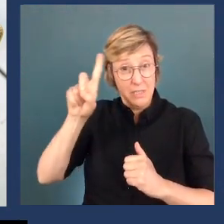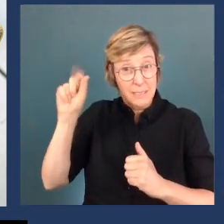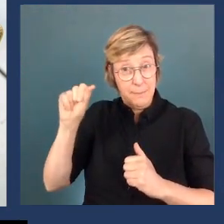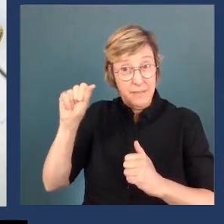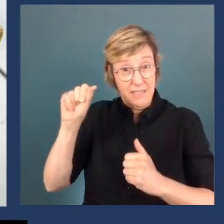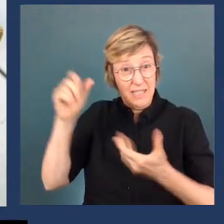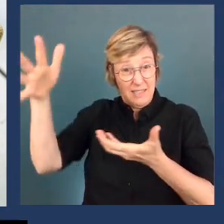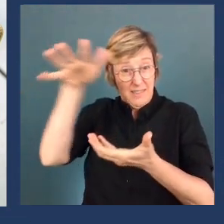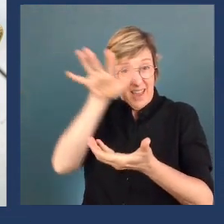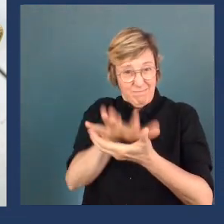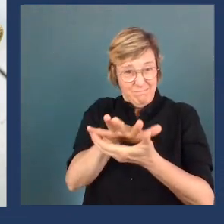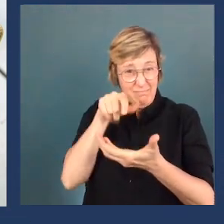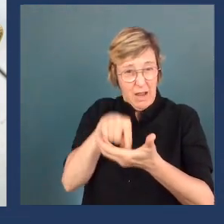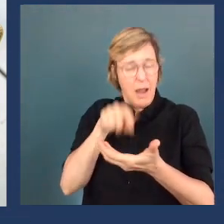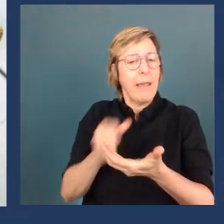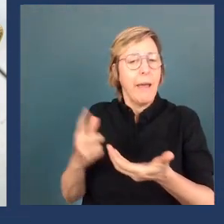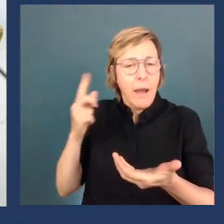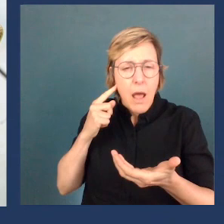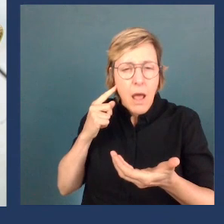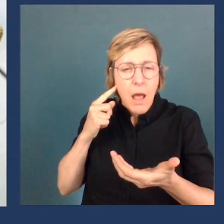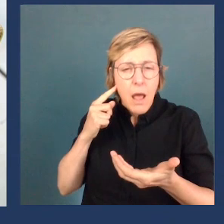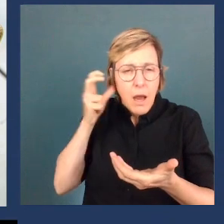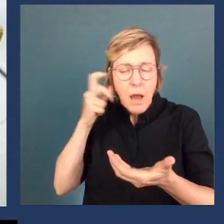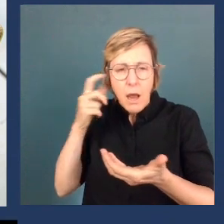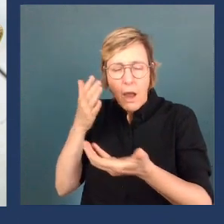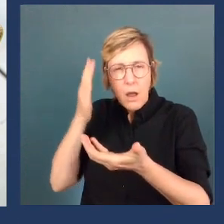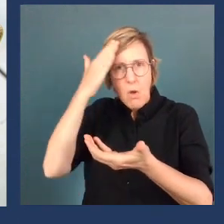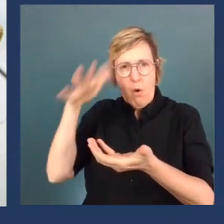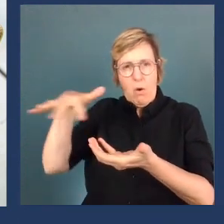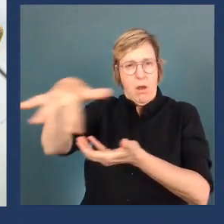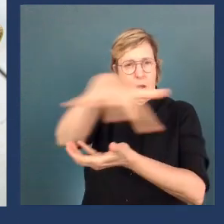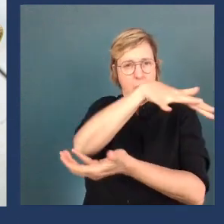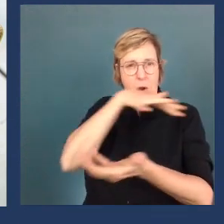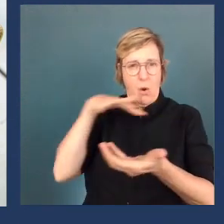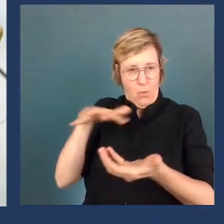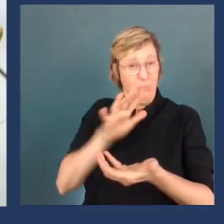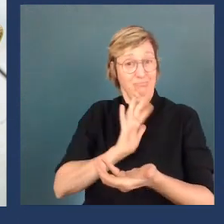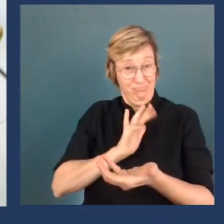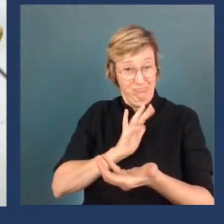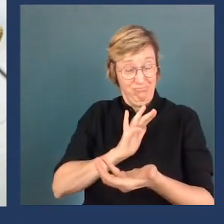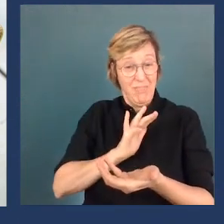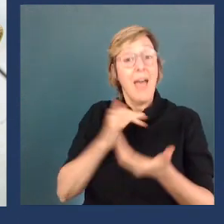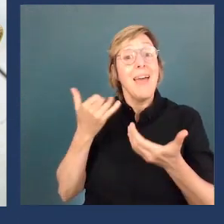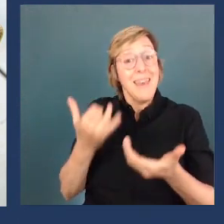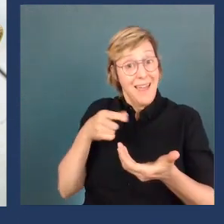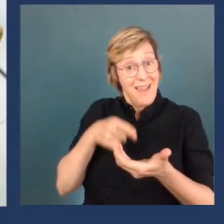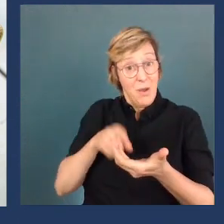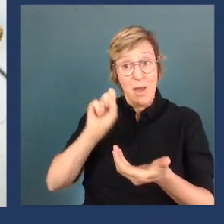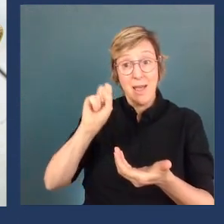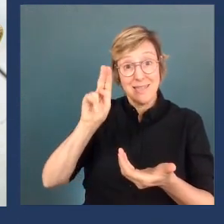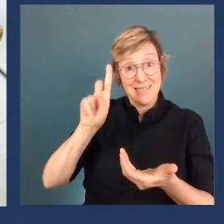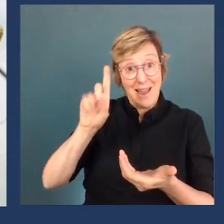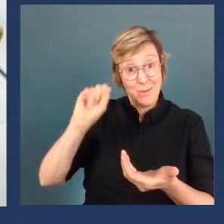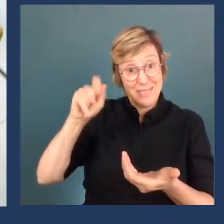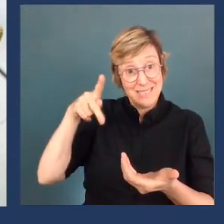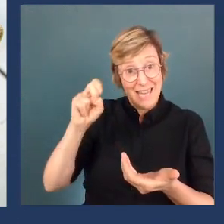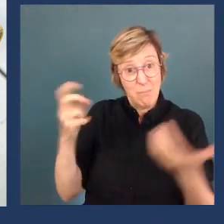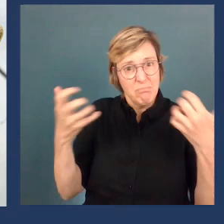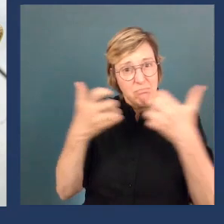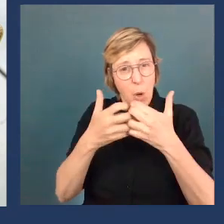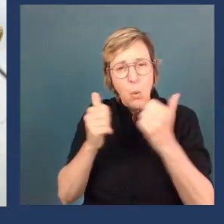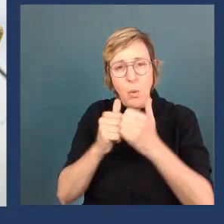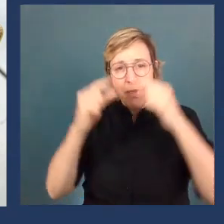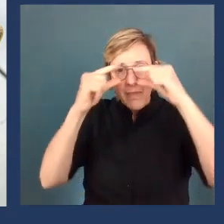be particularly useful for people who are blind or low vision. Now, Soundscape even supports Bose frames,